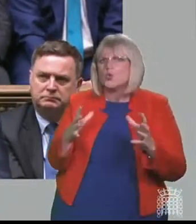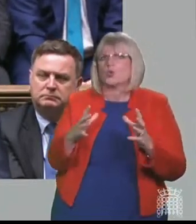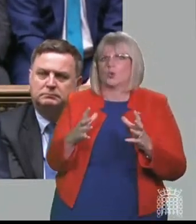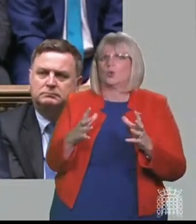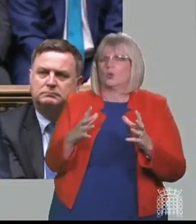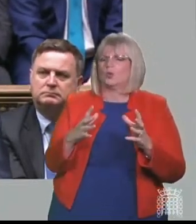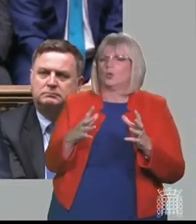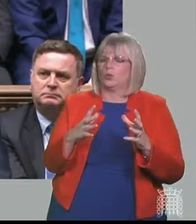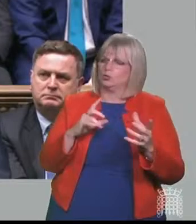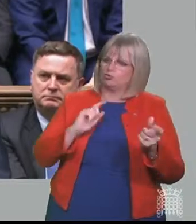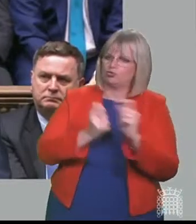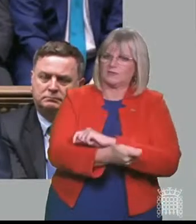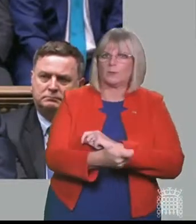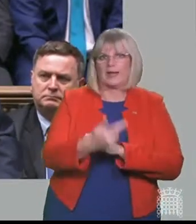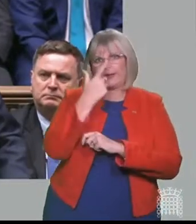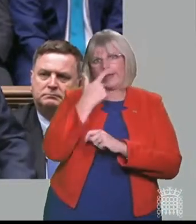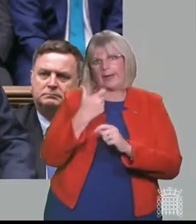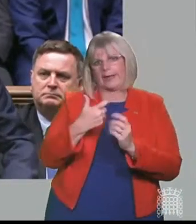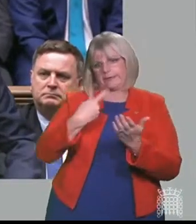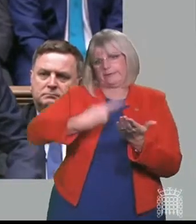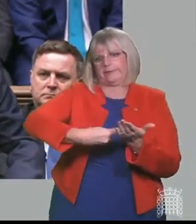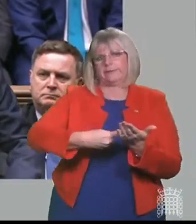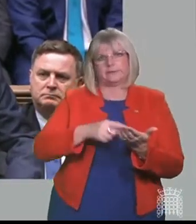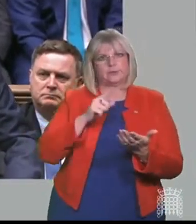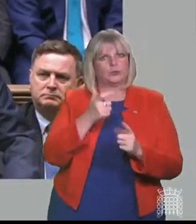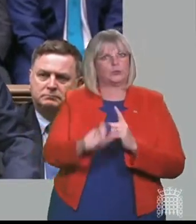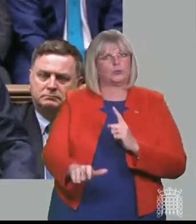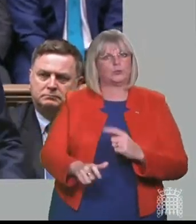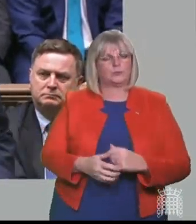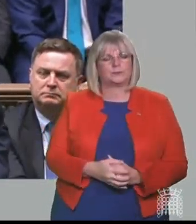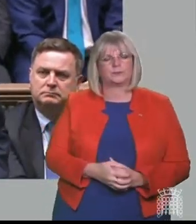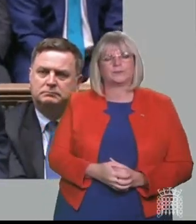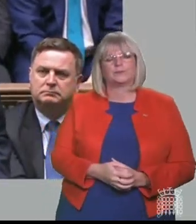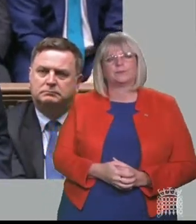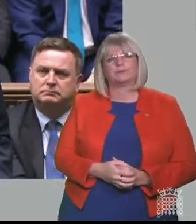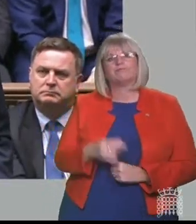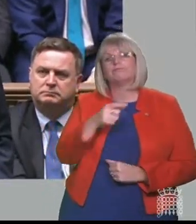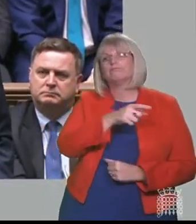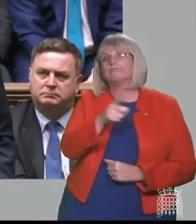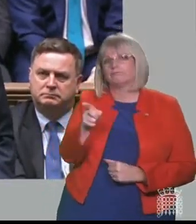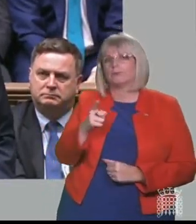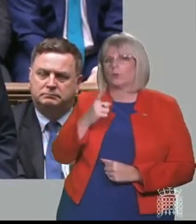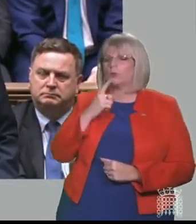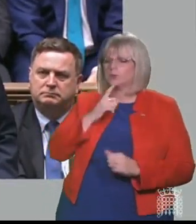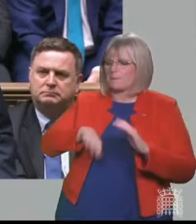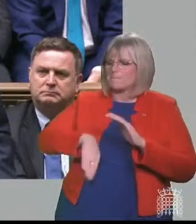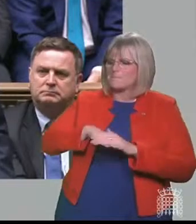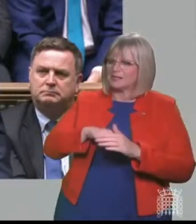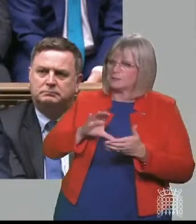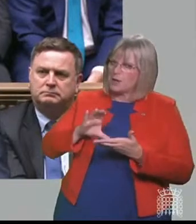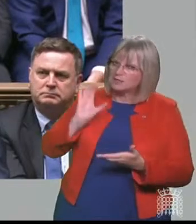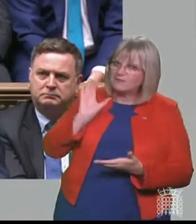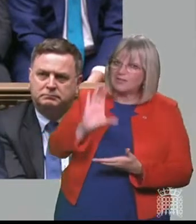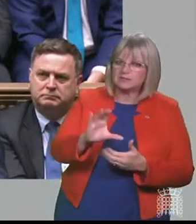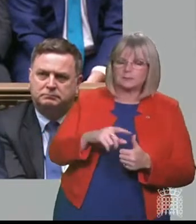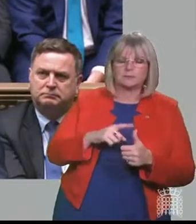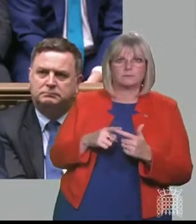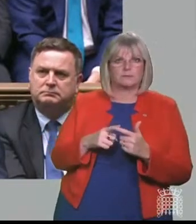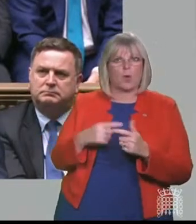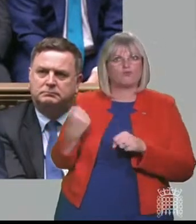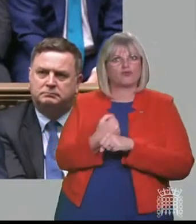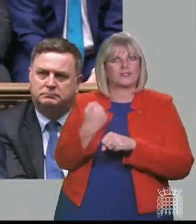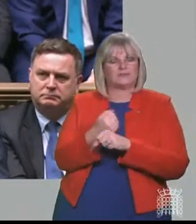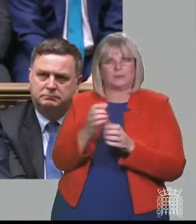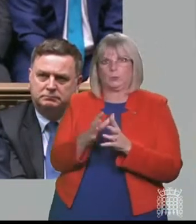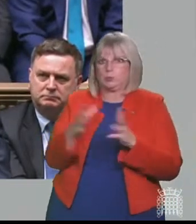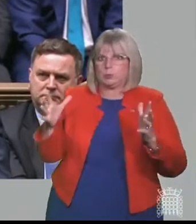growth. The Centre for Policy Studies say it would maximise business investment, boost productivity and deliver higher